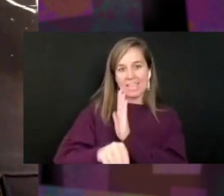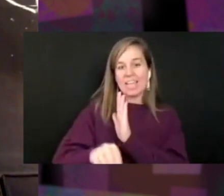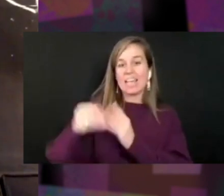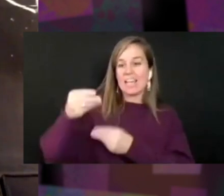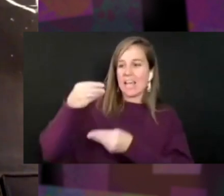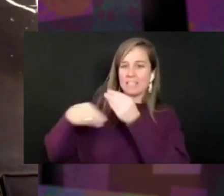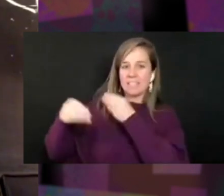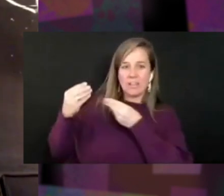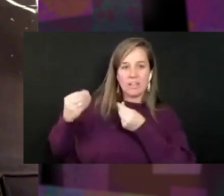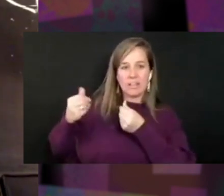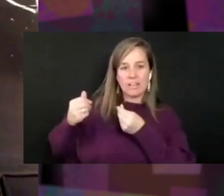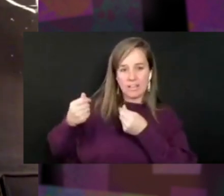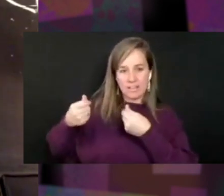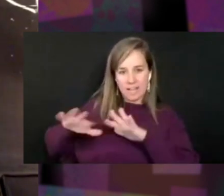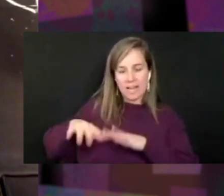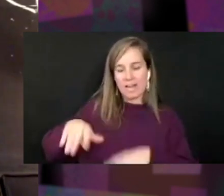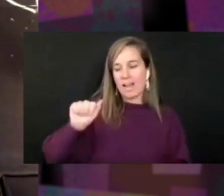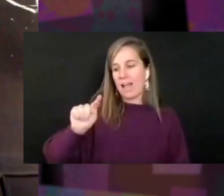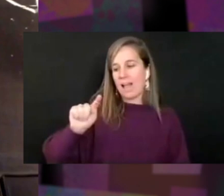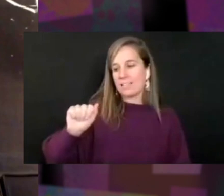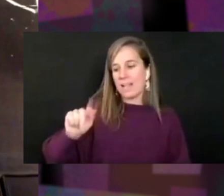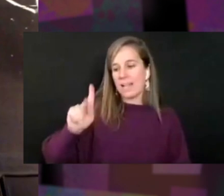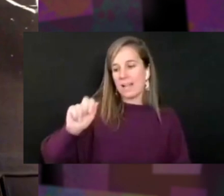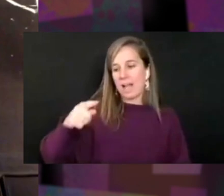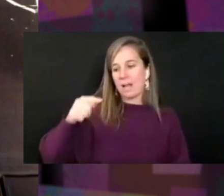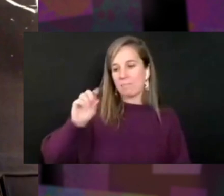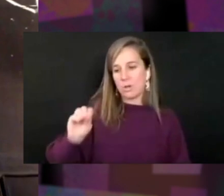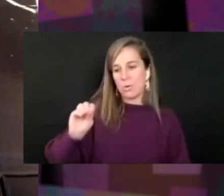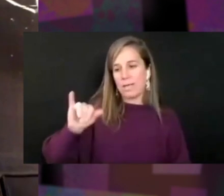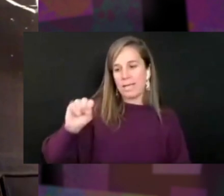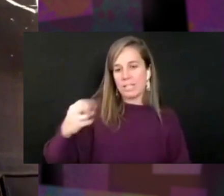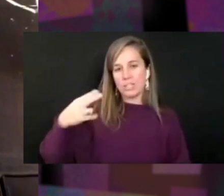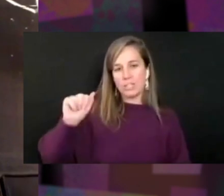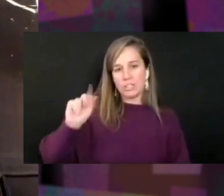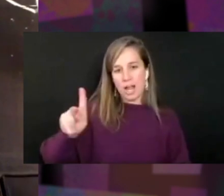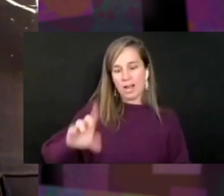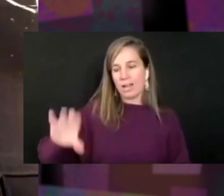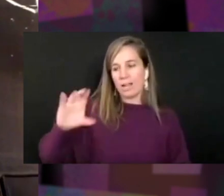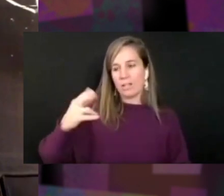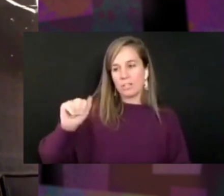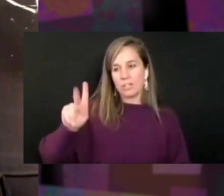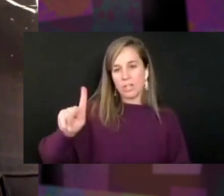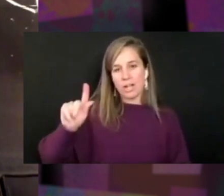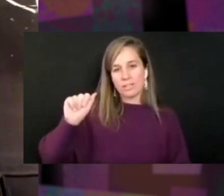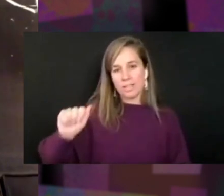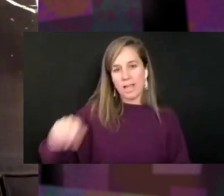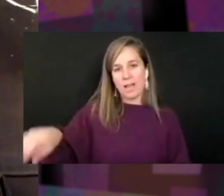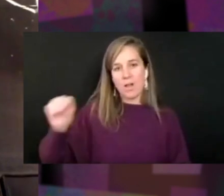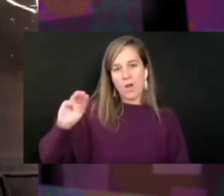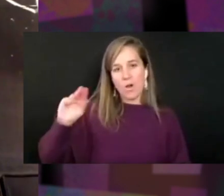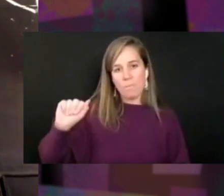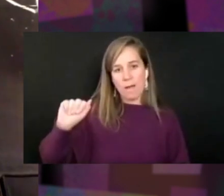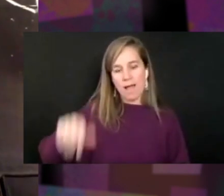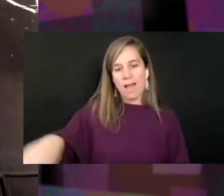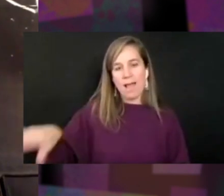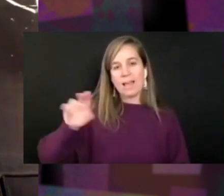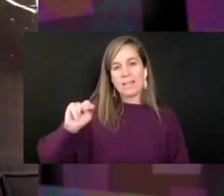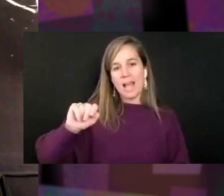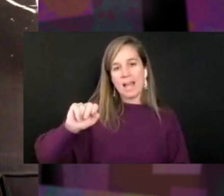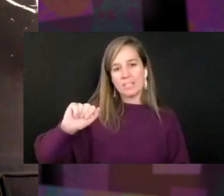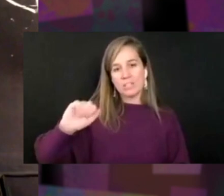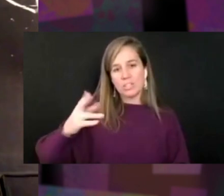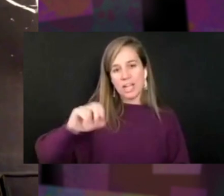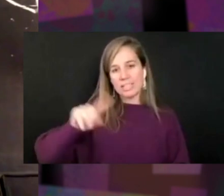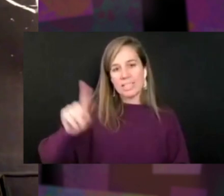of the Atsikapa Ishak, Caddo, Chitimacha, Choctaw, Poma, Natchez, and Tunica peoples, and